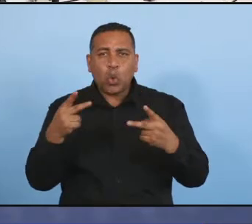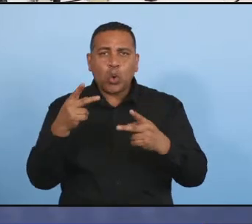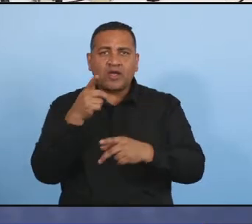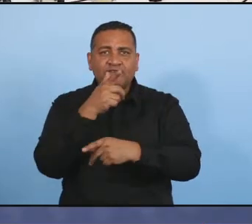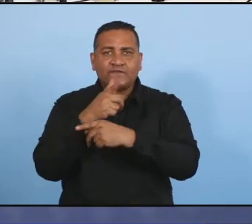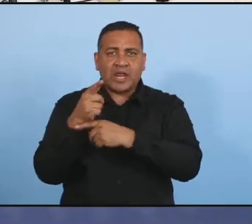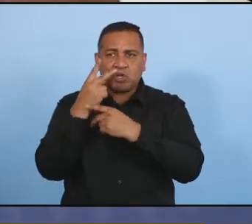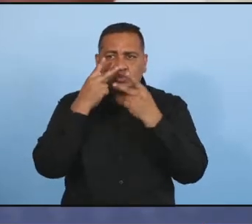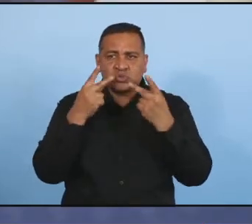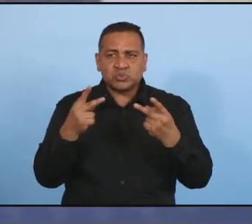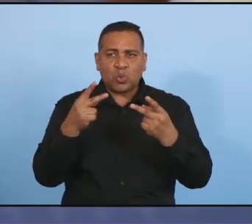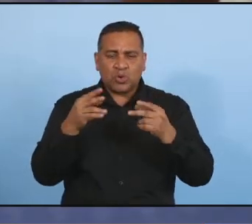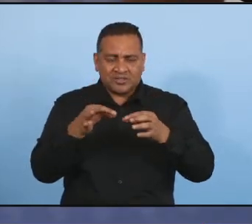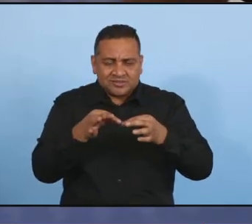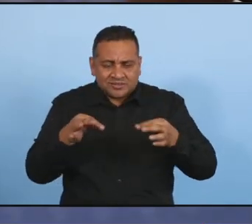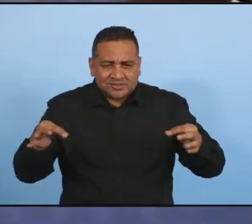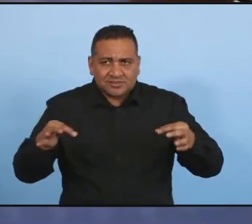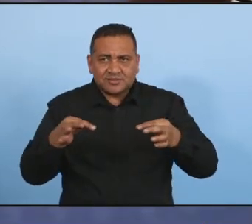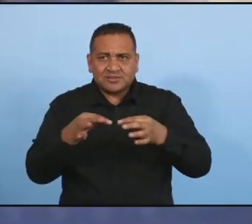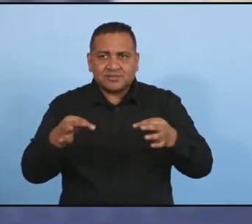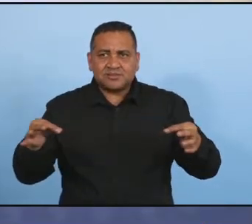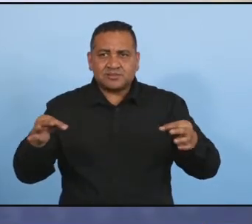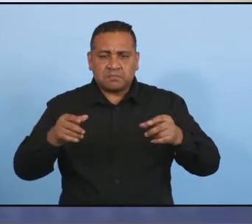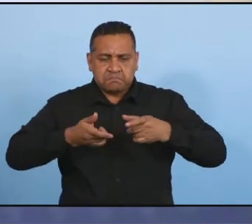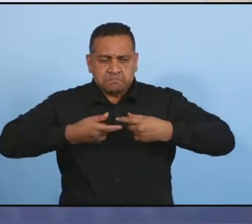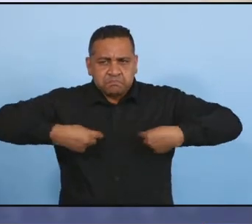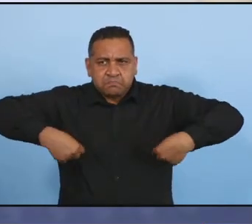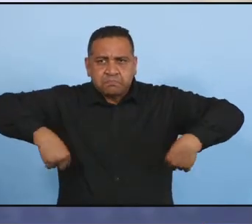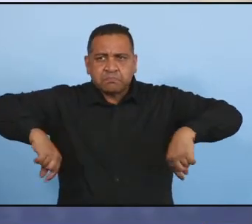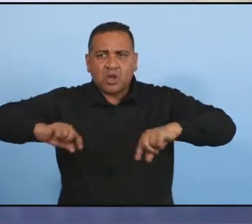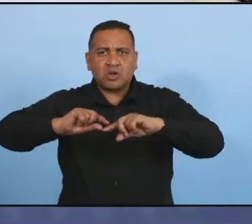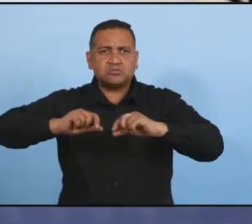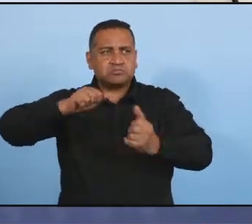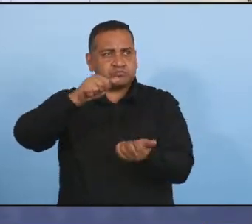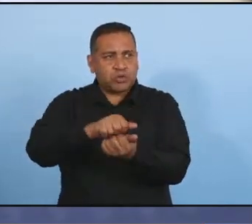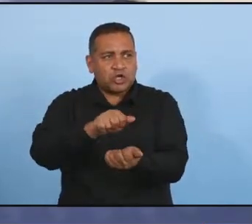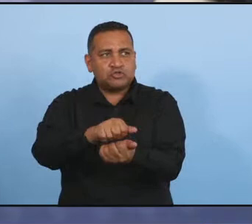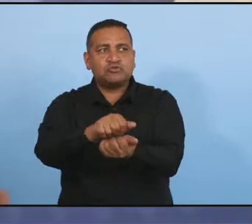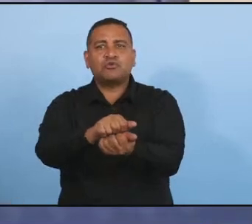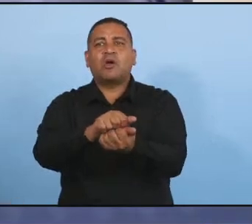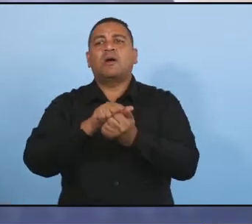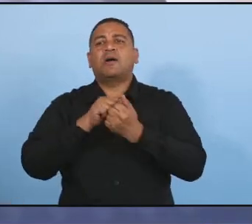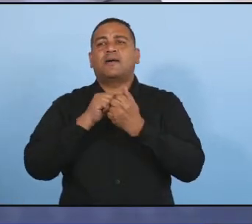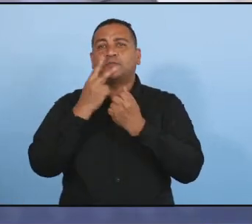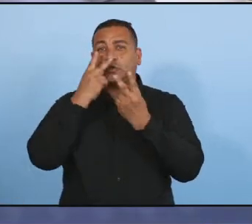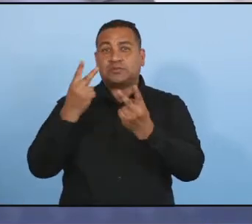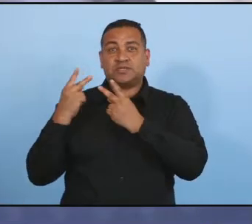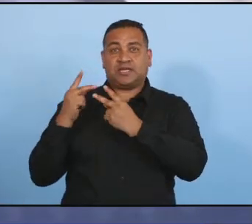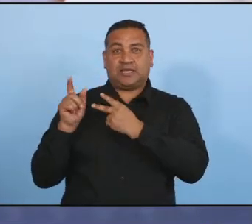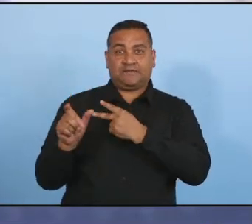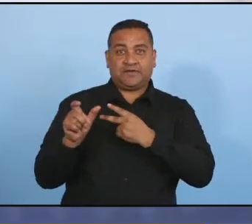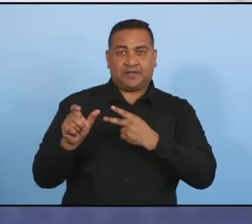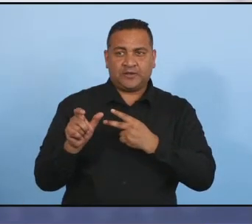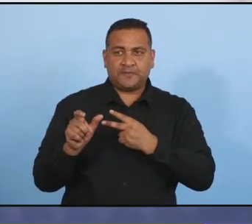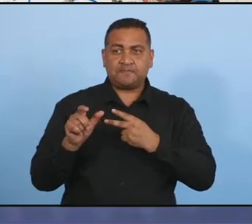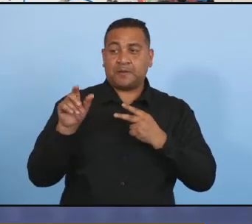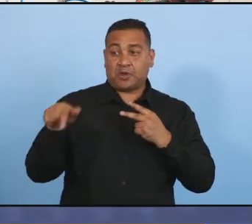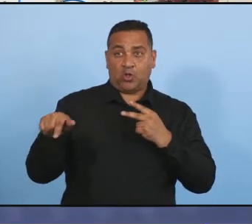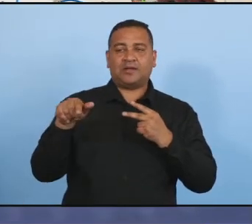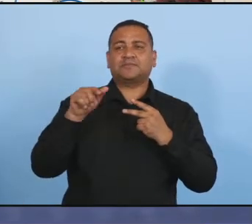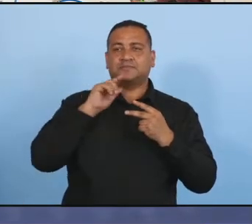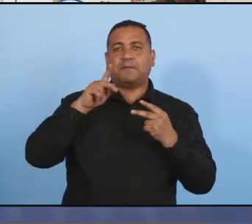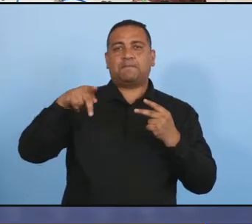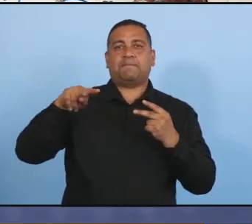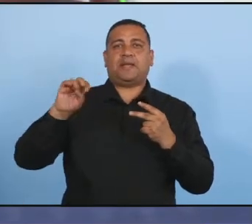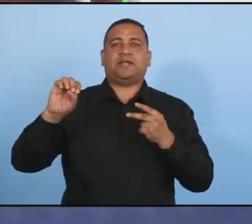that it looked like it was going in and out. Is that like the hydraulics? That is pneumatics that we have Is on the that screen right pneumatics? there. Oh, is that pneumatics? Minus 1 Okay. point for Rhoda.